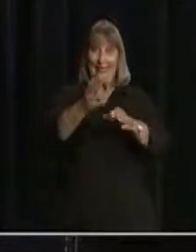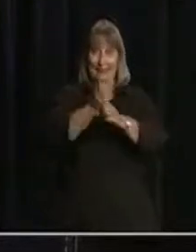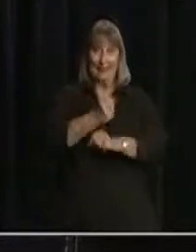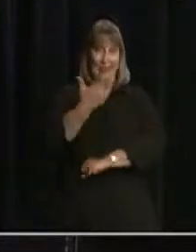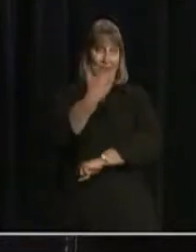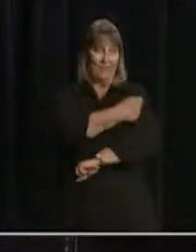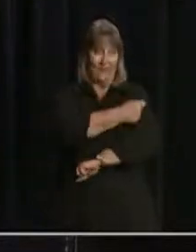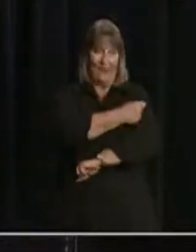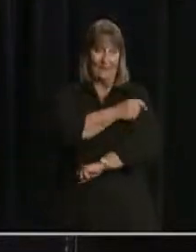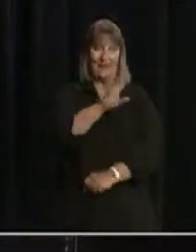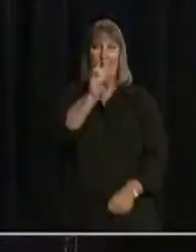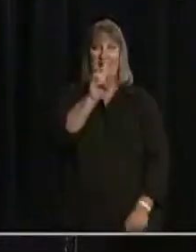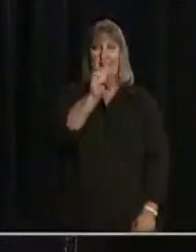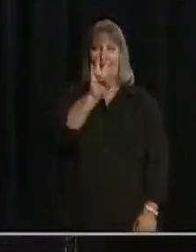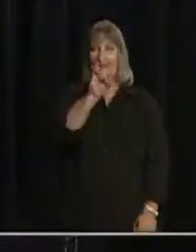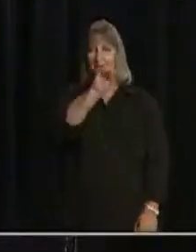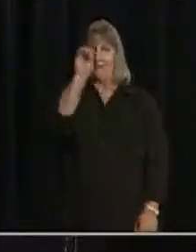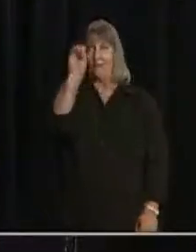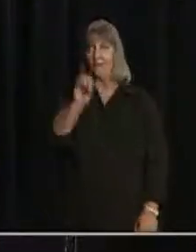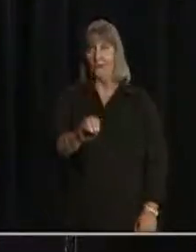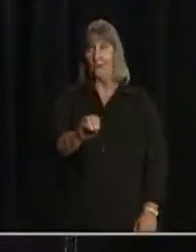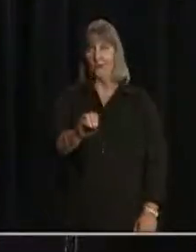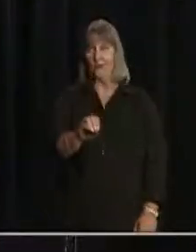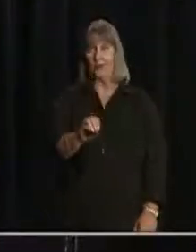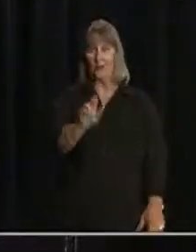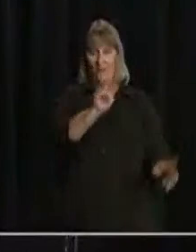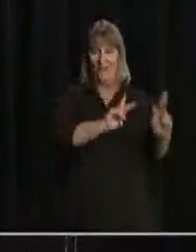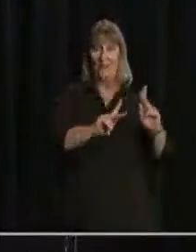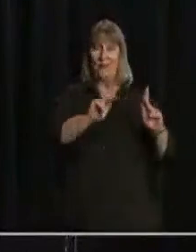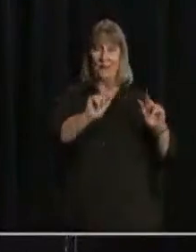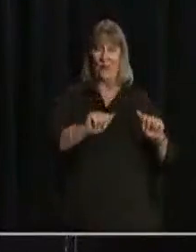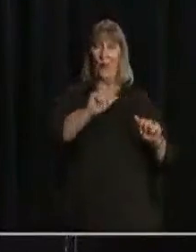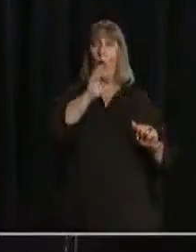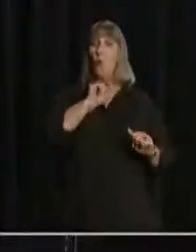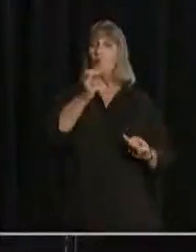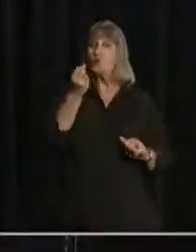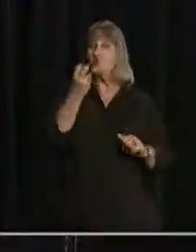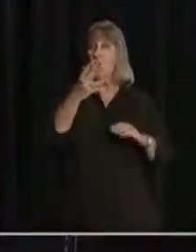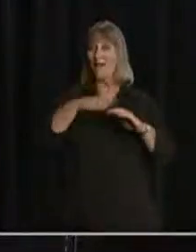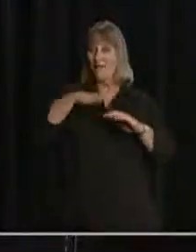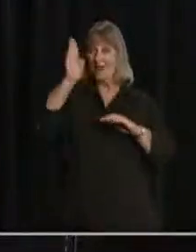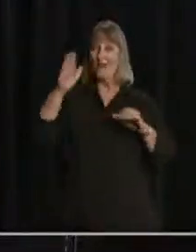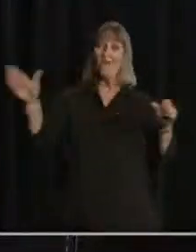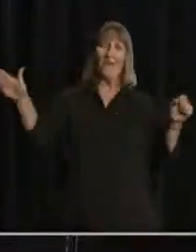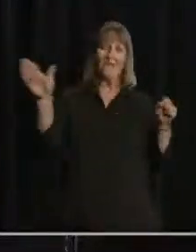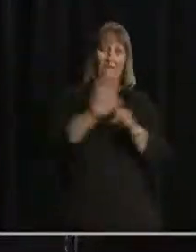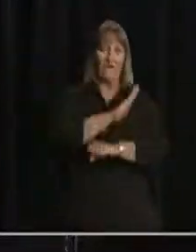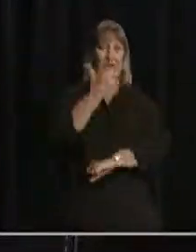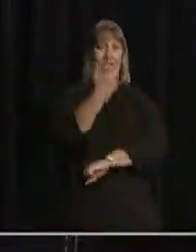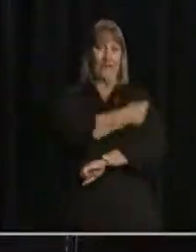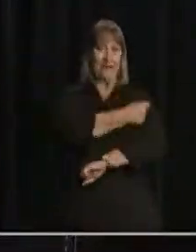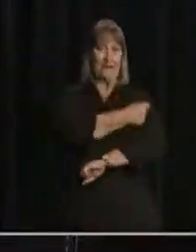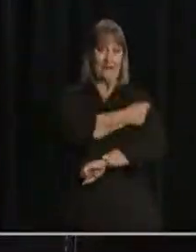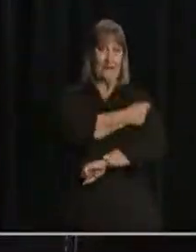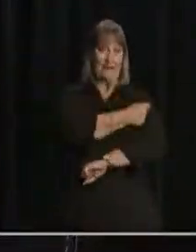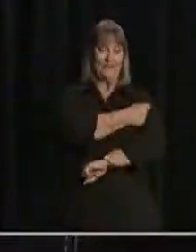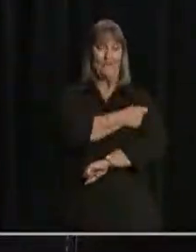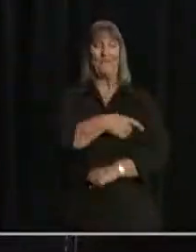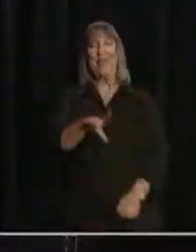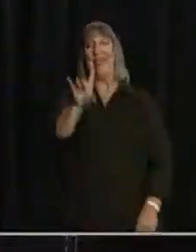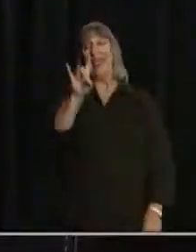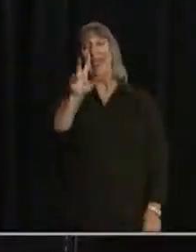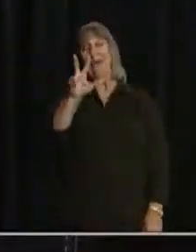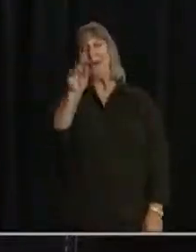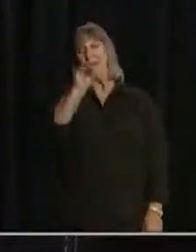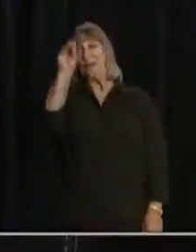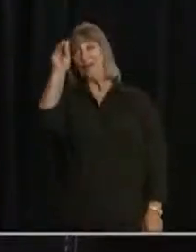over 67% of folks who are eligible over the age of 12 to be fully vaccinated. We've shown over 83%